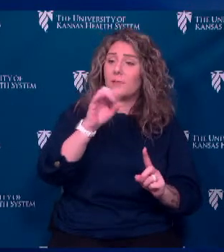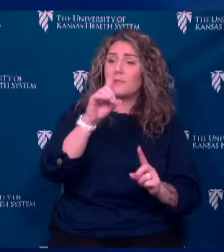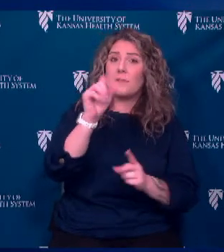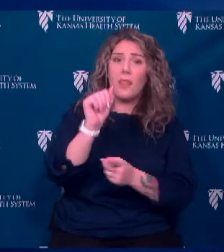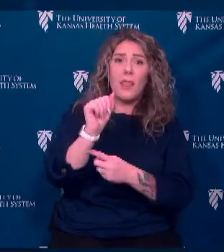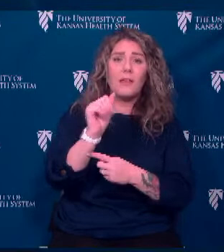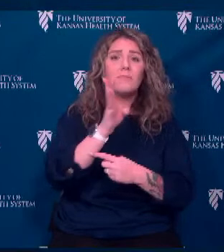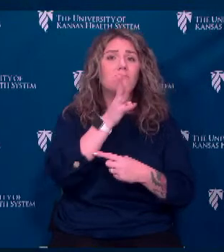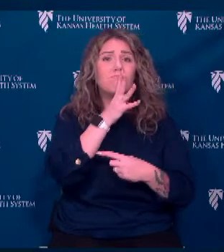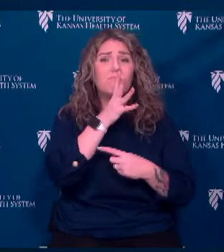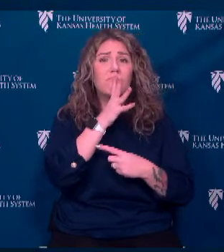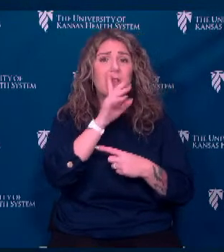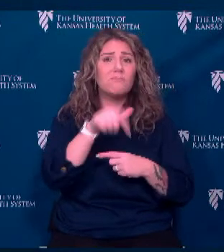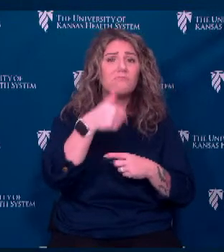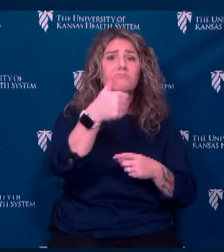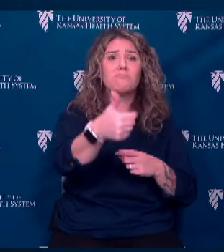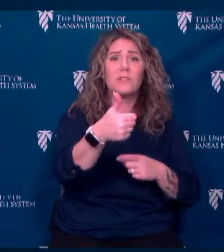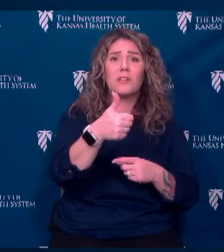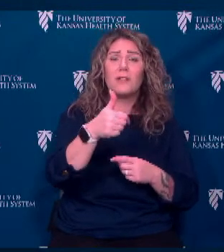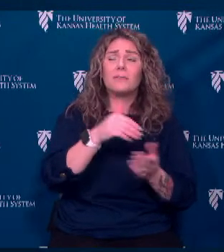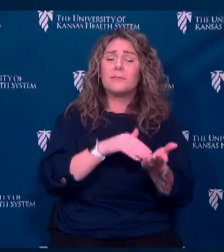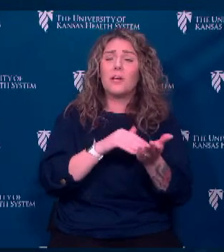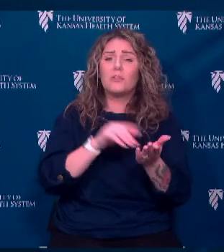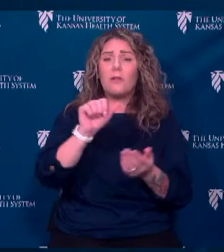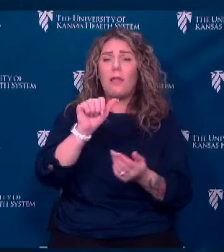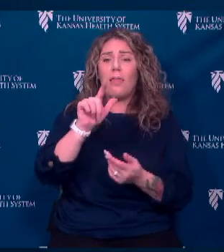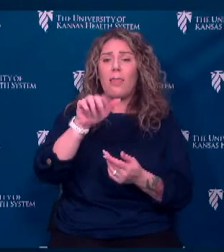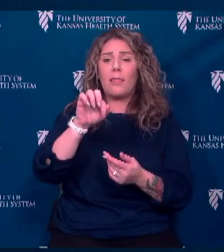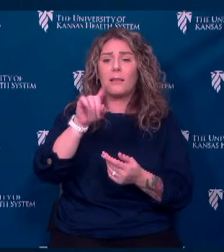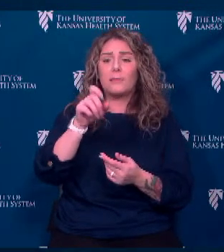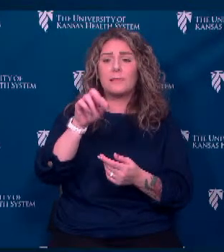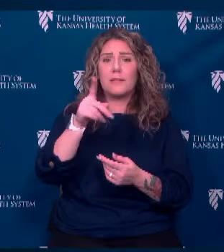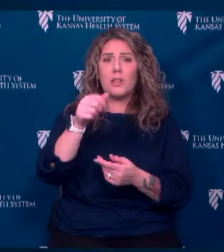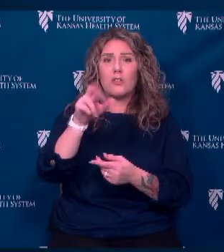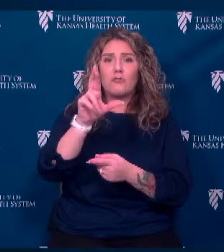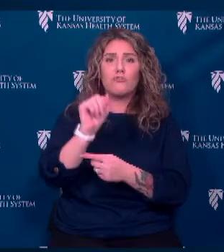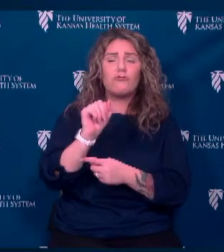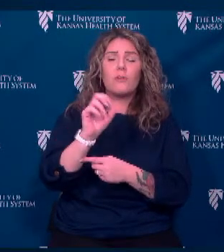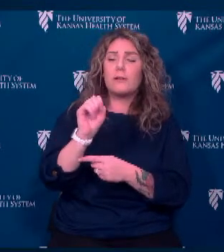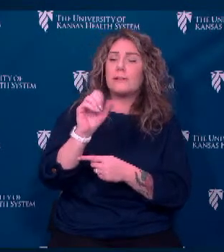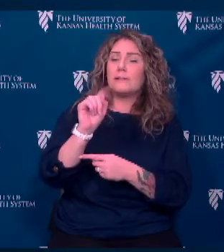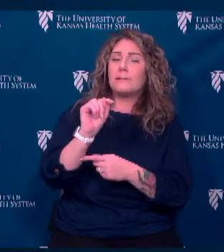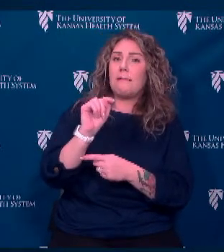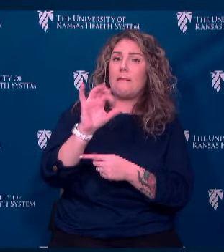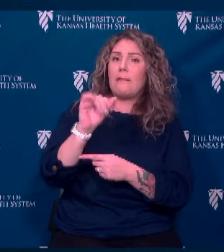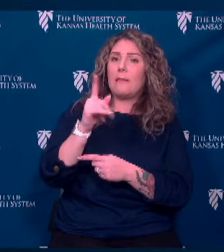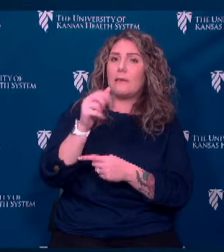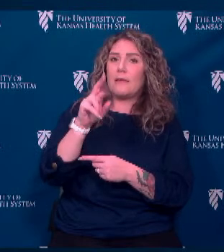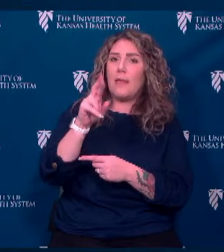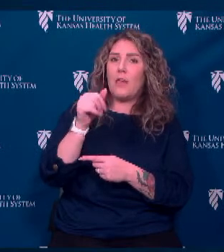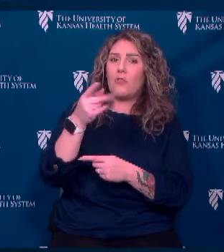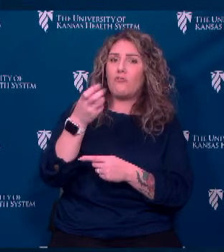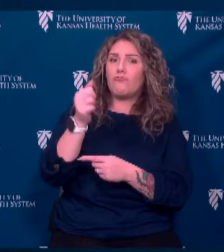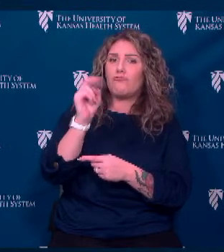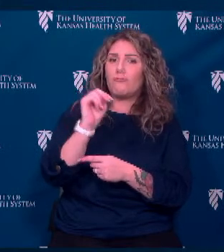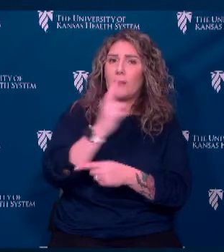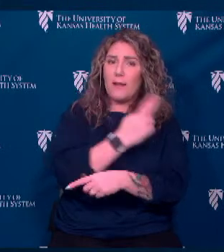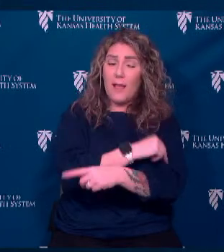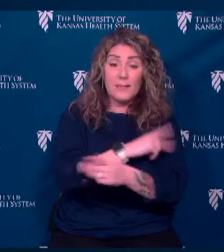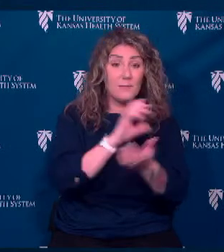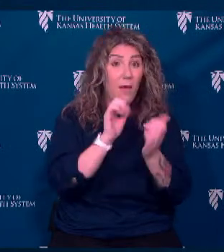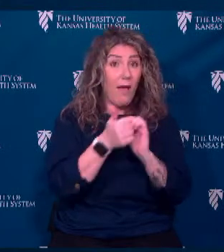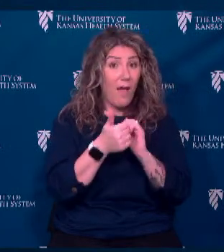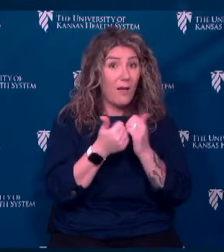to Dr. James Alexander, Chief Medical Officer for Centura St. Catherine Hospital. All right, how is it?